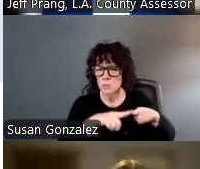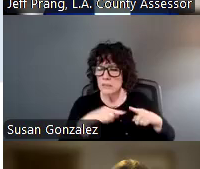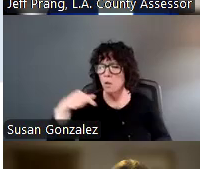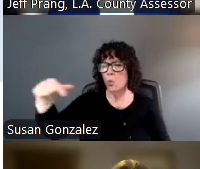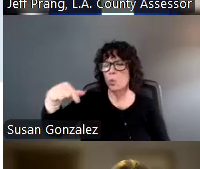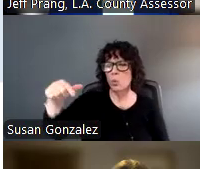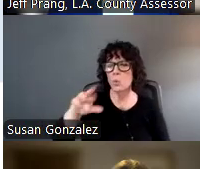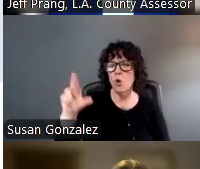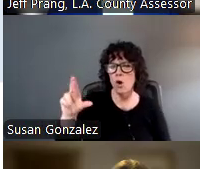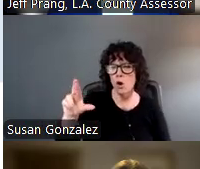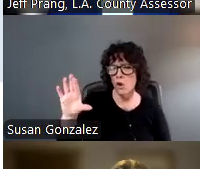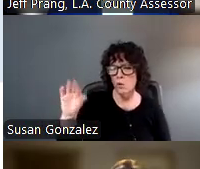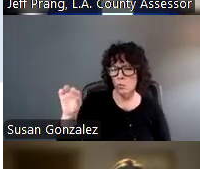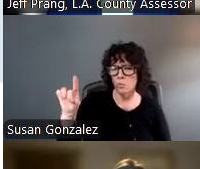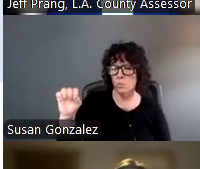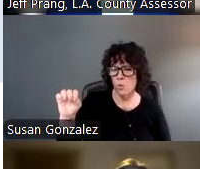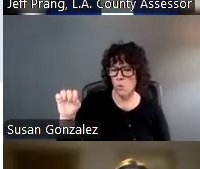the homeowner alert.